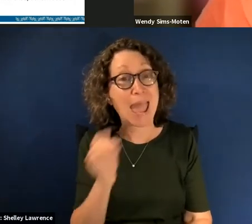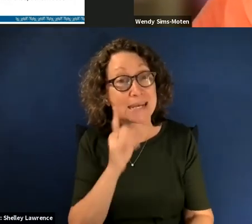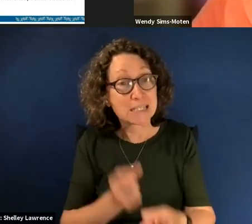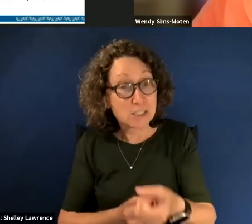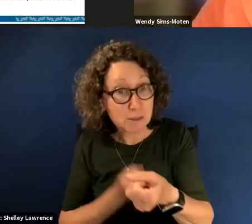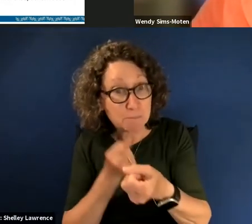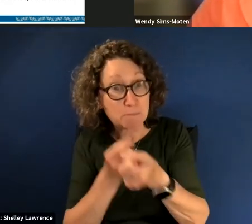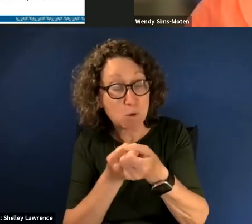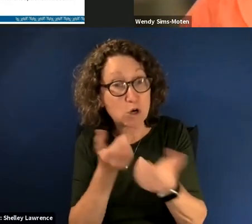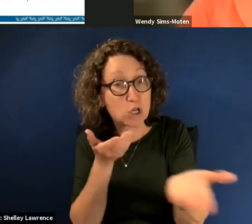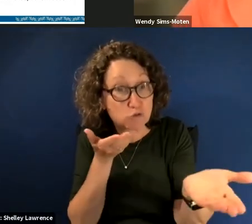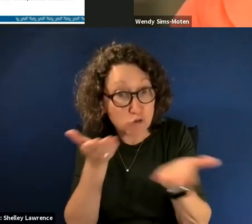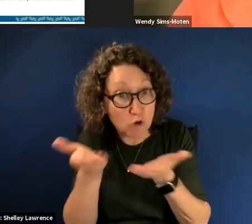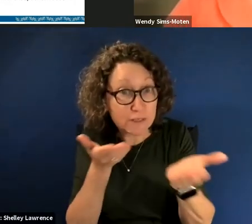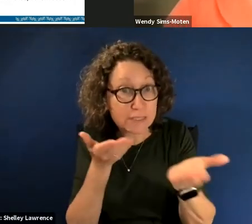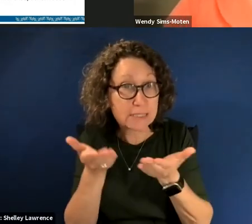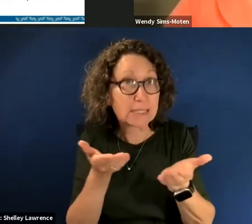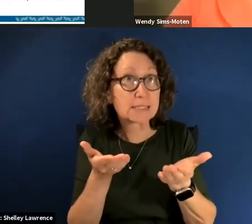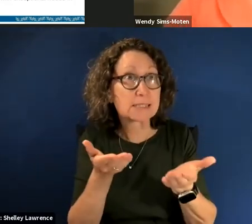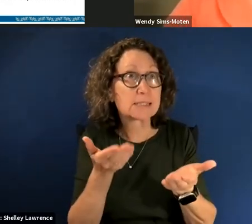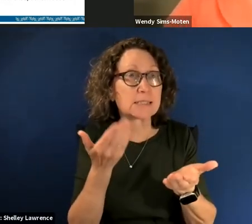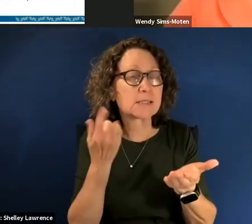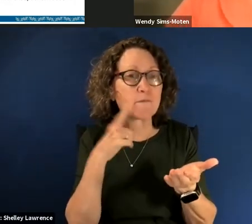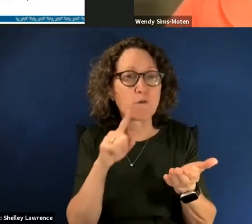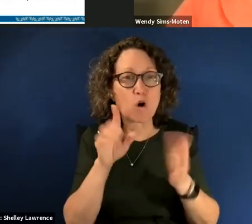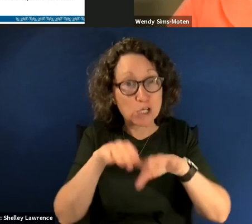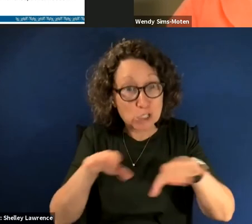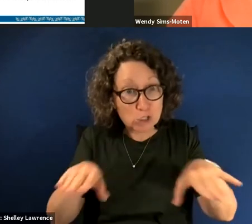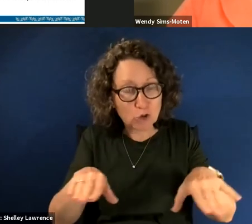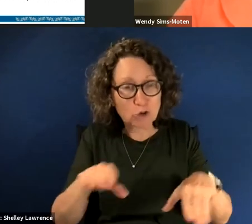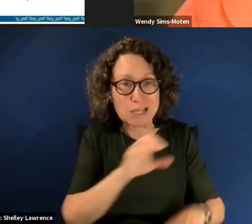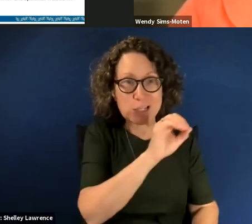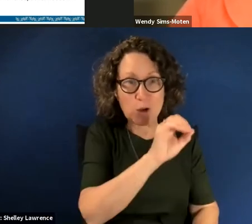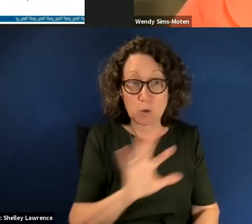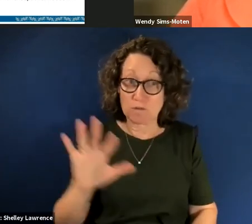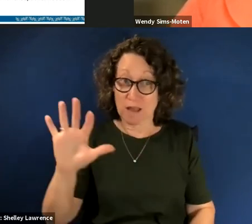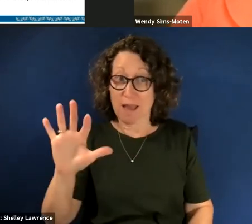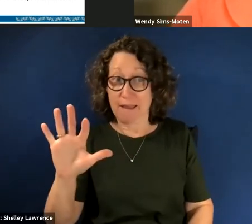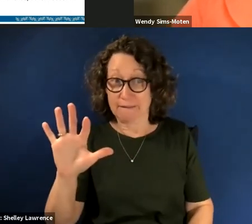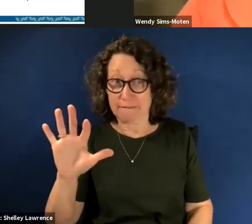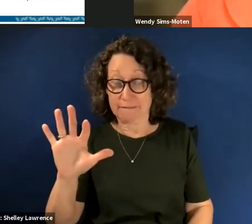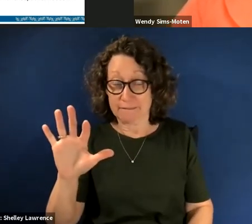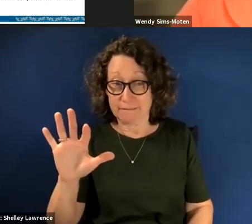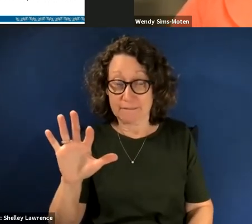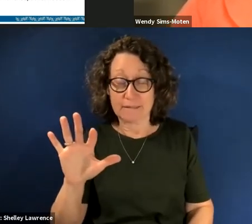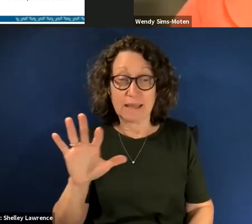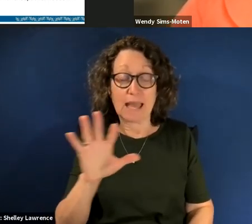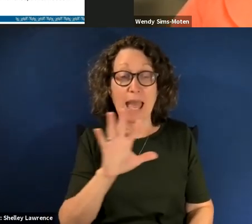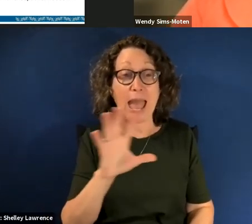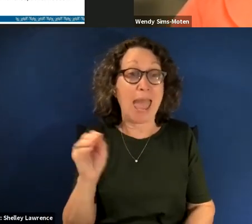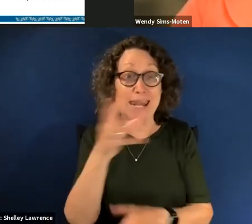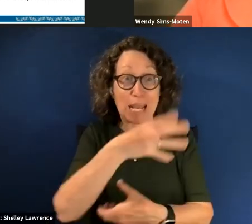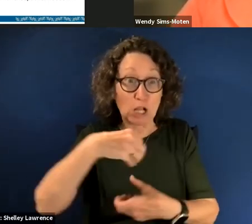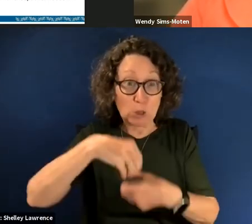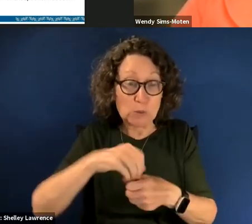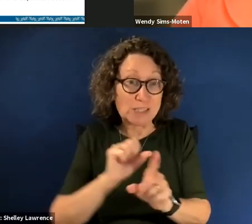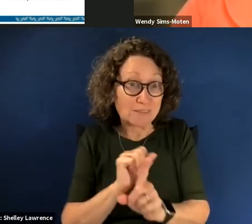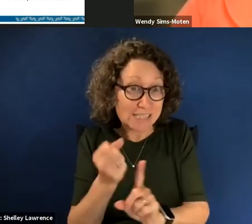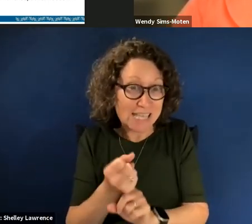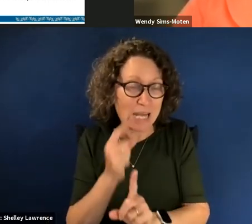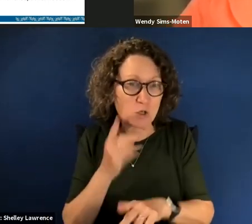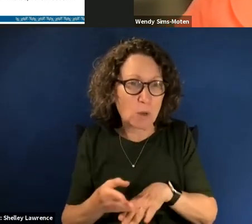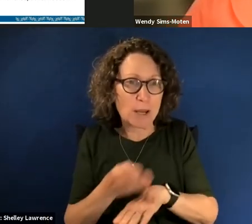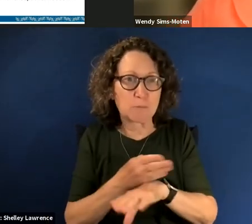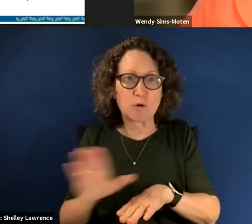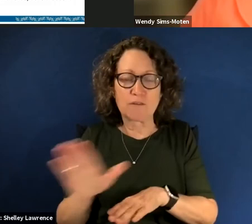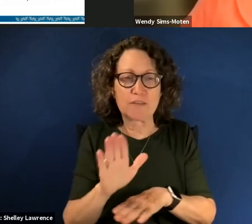support services for children 0 through 5 years old in inclusive settings to improve